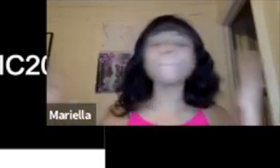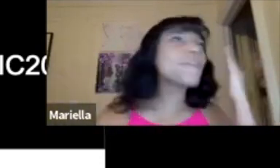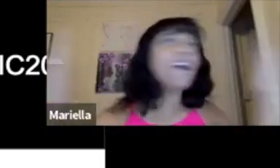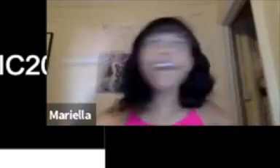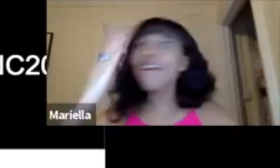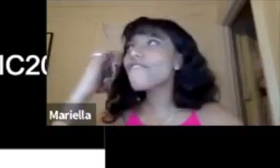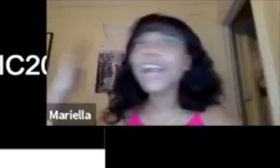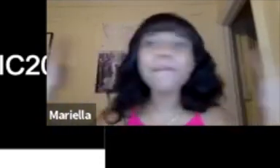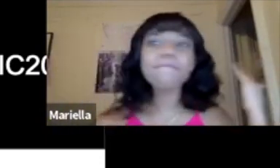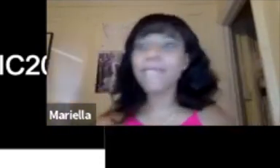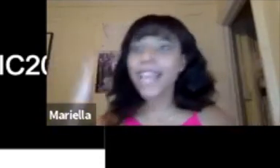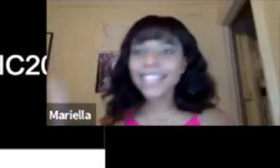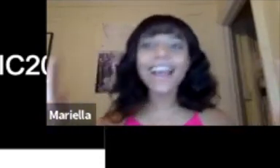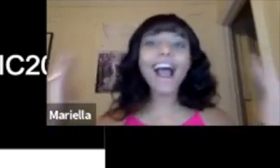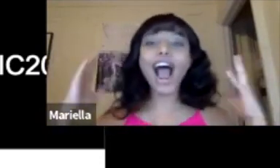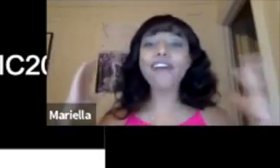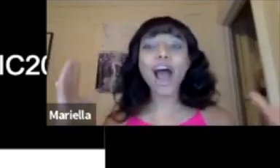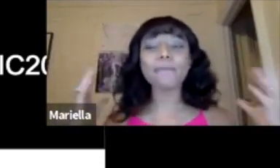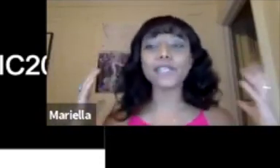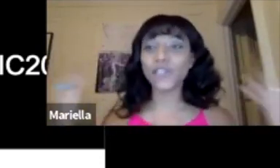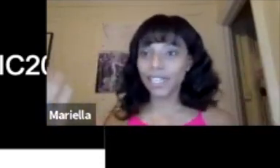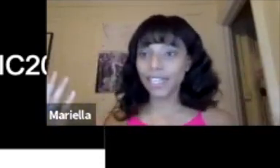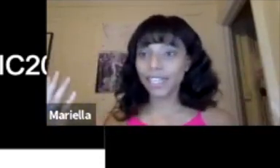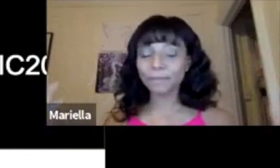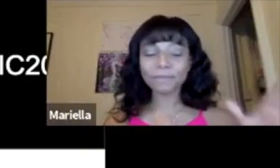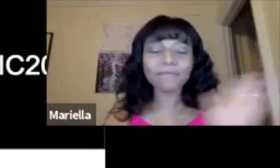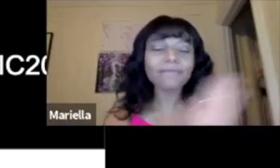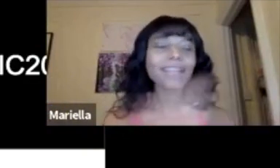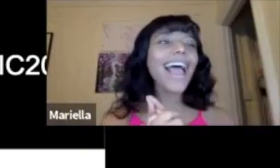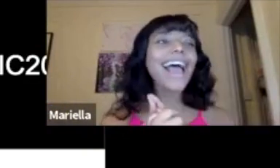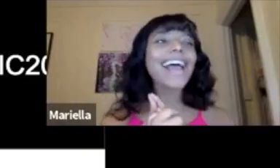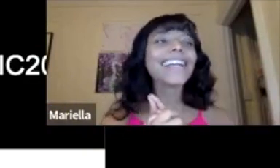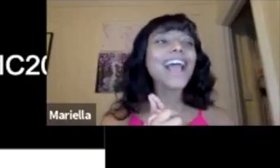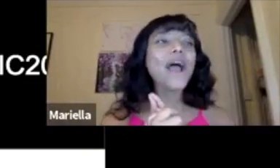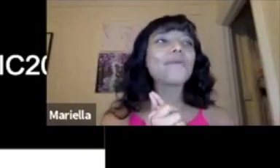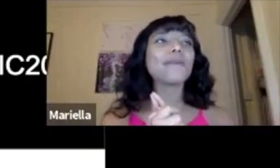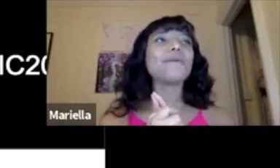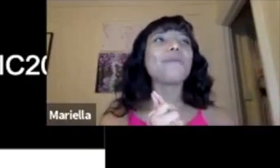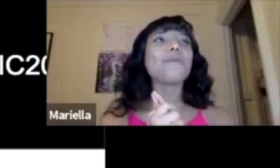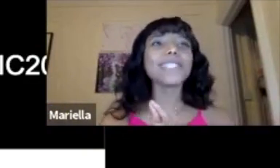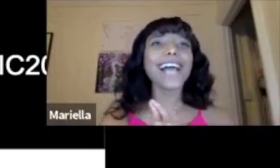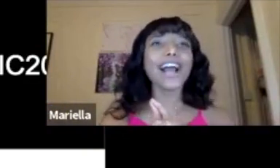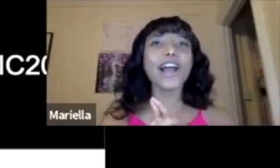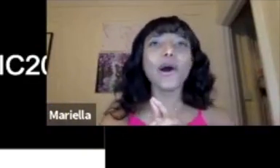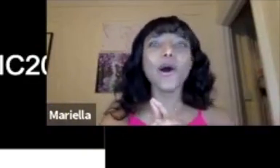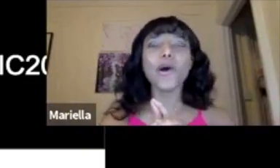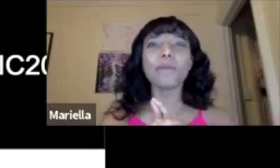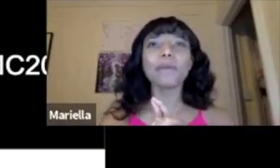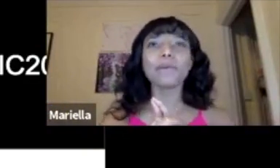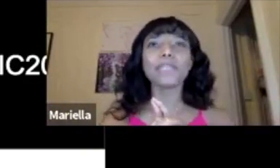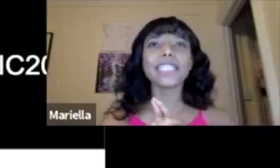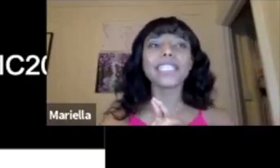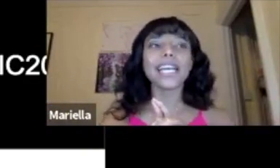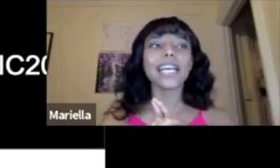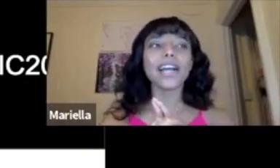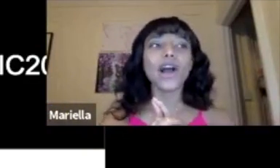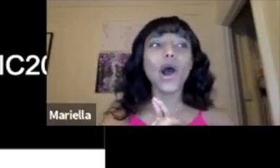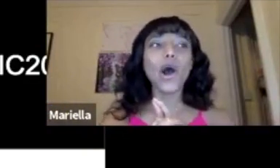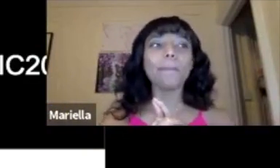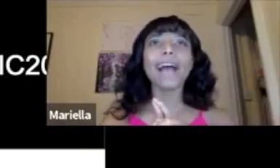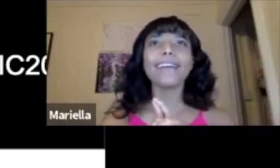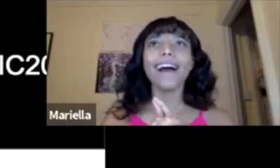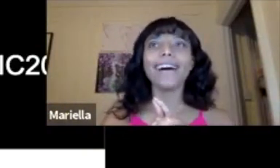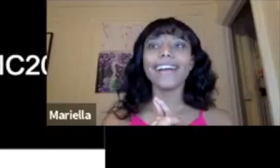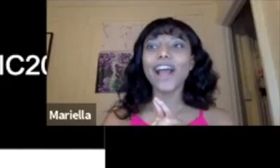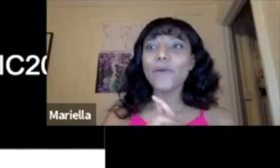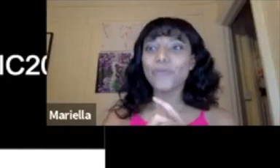a perfect mix of opportunity. And we were both stuck at home, and we were just like, oh